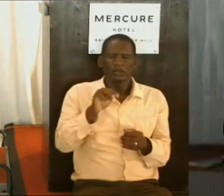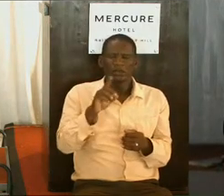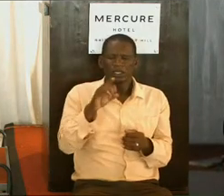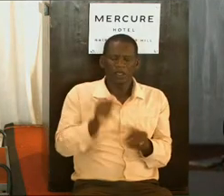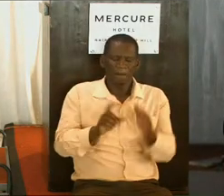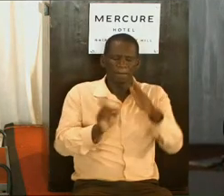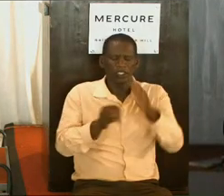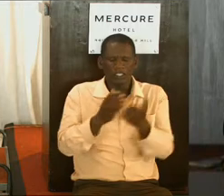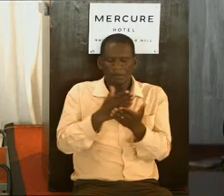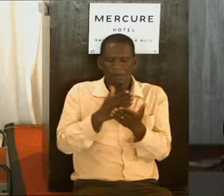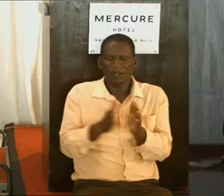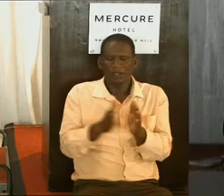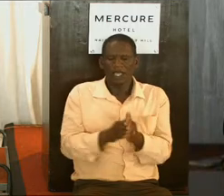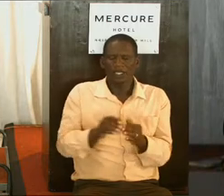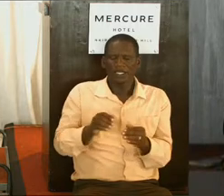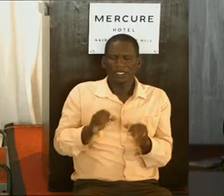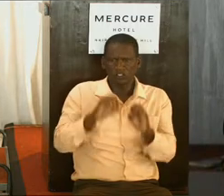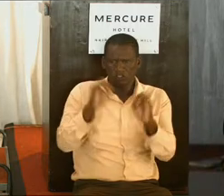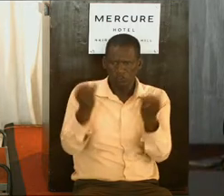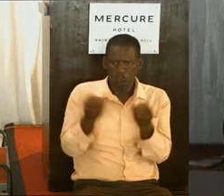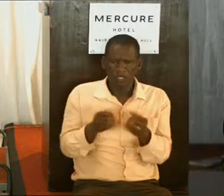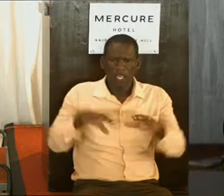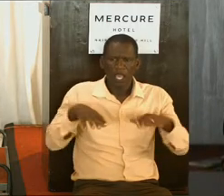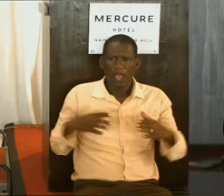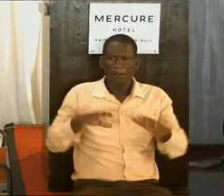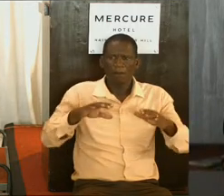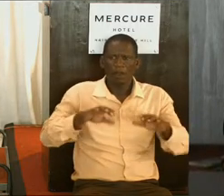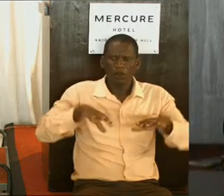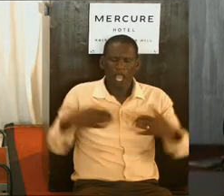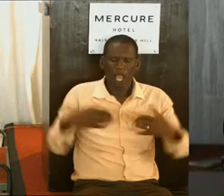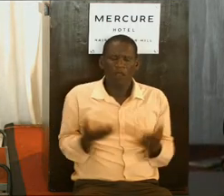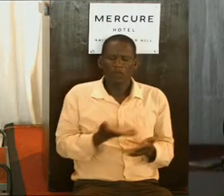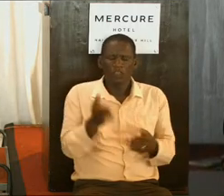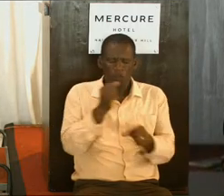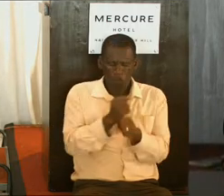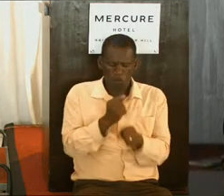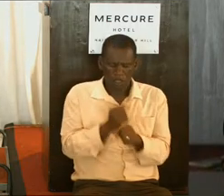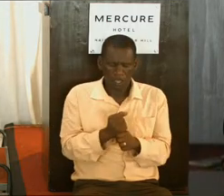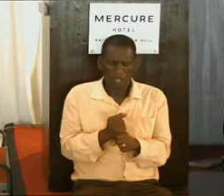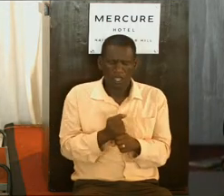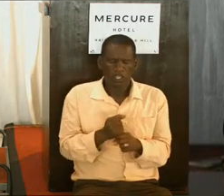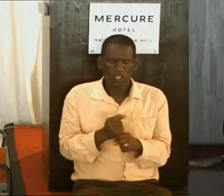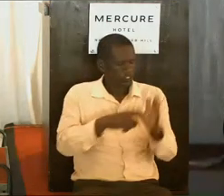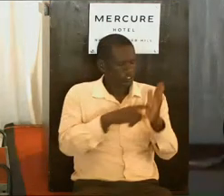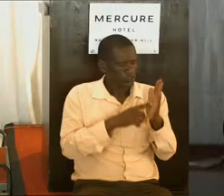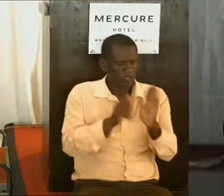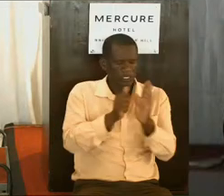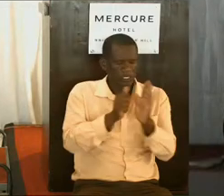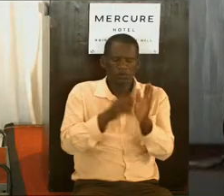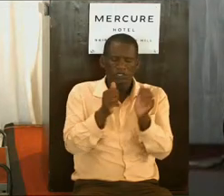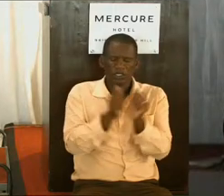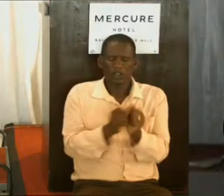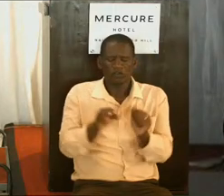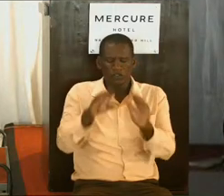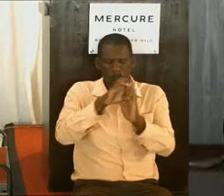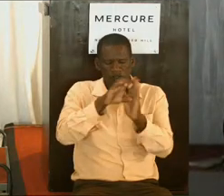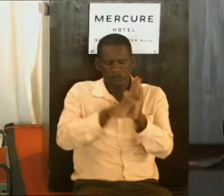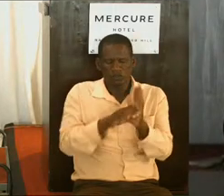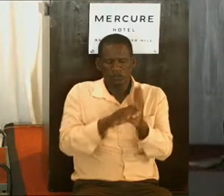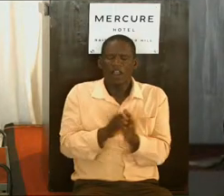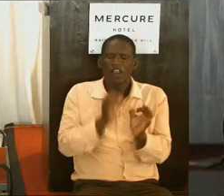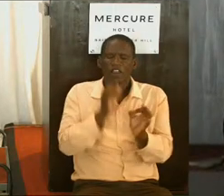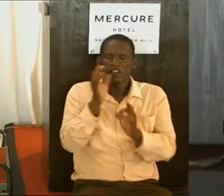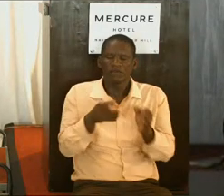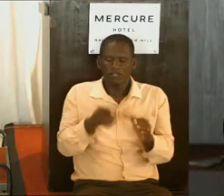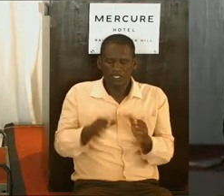Ministries departments and agencies in regard to how their work you know reflects article 10 of the Constitution and